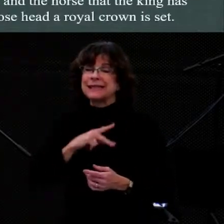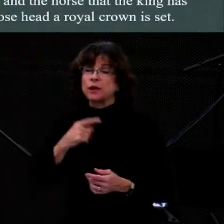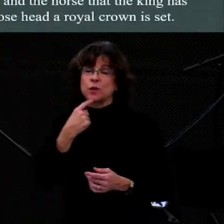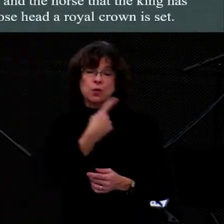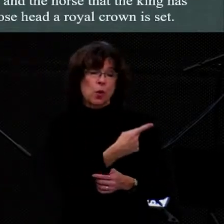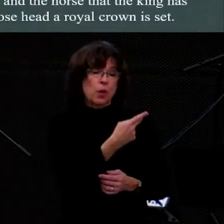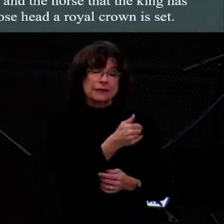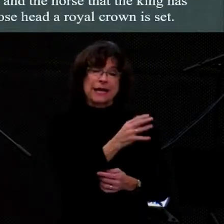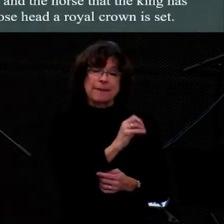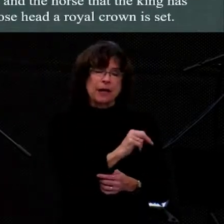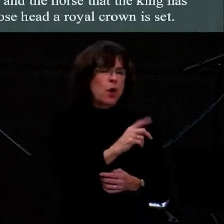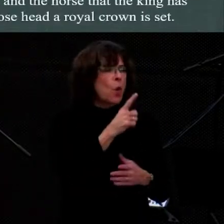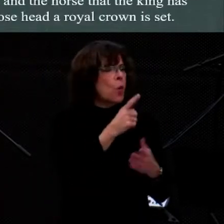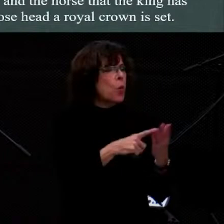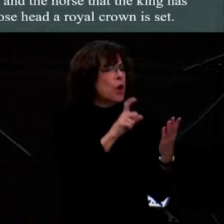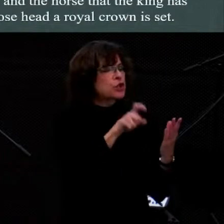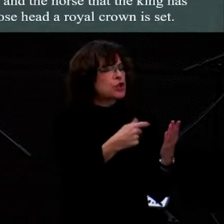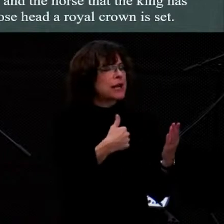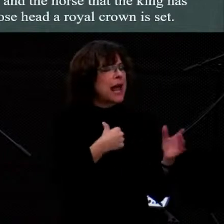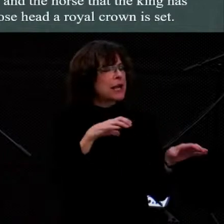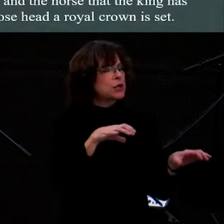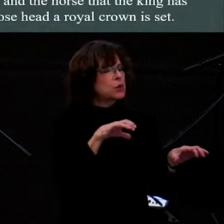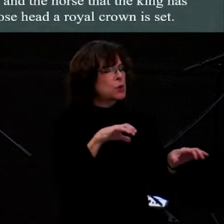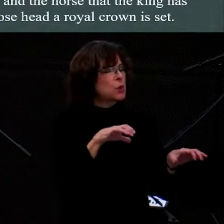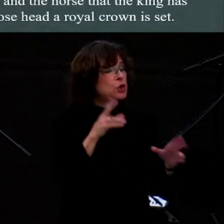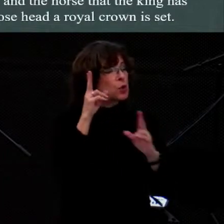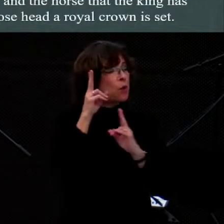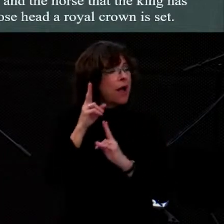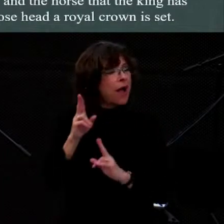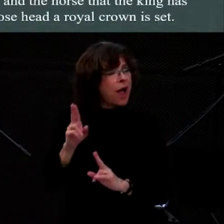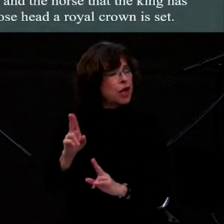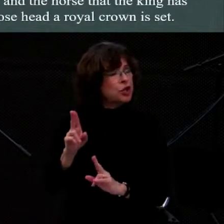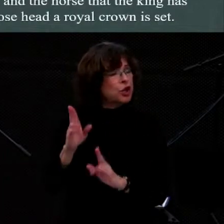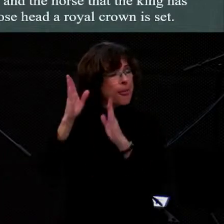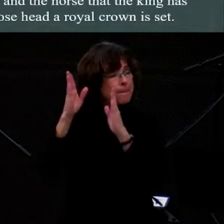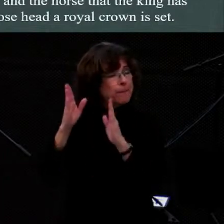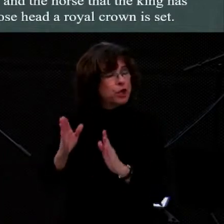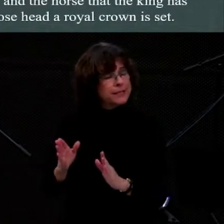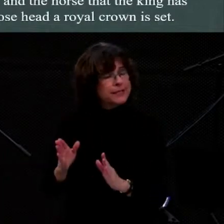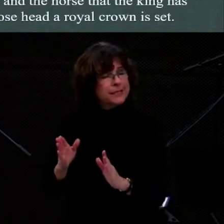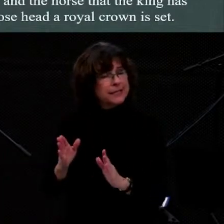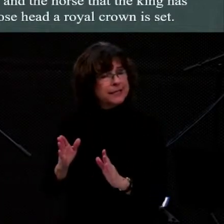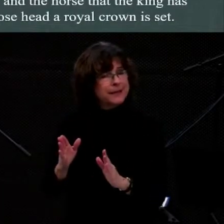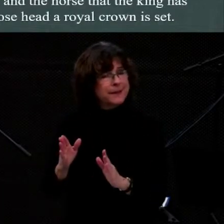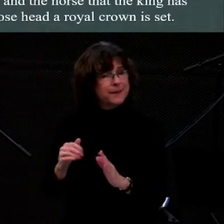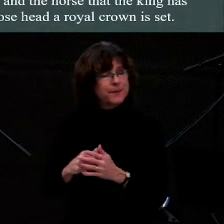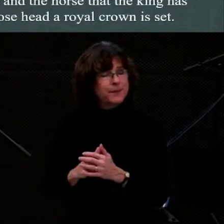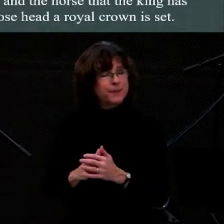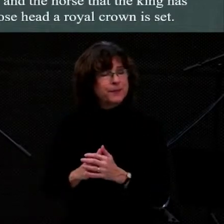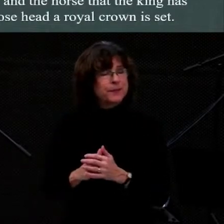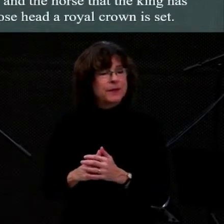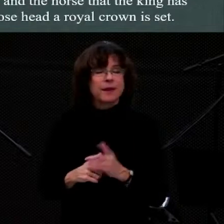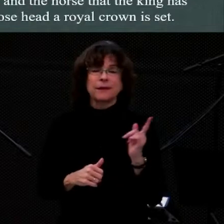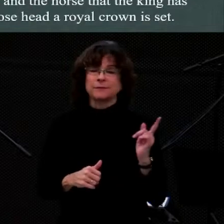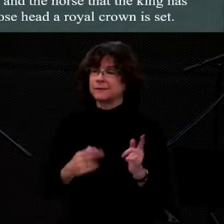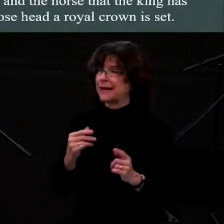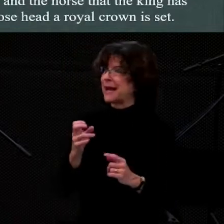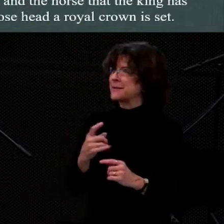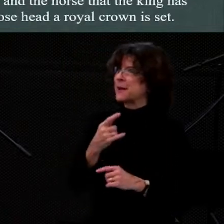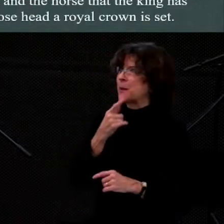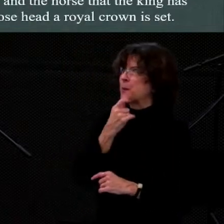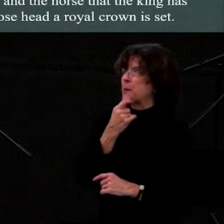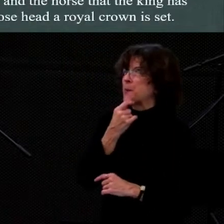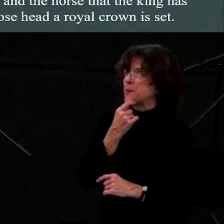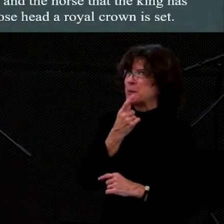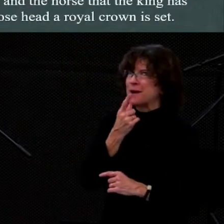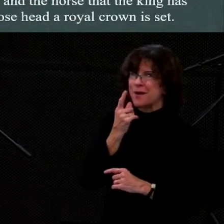be done to the man whom the king delights to honor?" And I love, this is one of my favorite verses. And Haman said to himself, "Who would the king delight